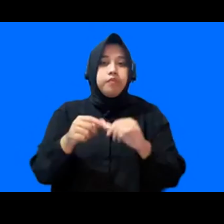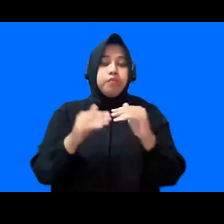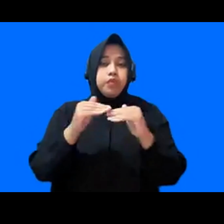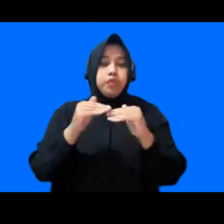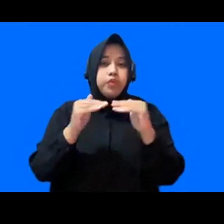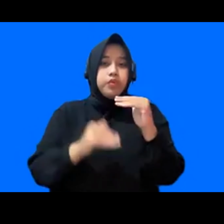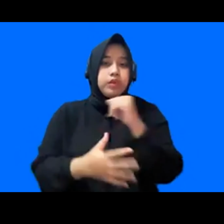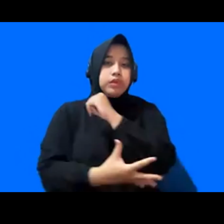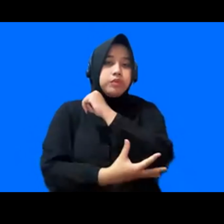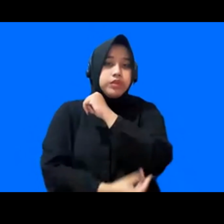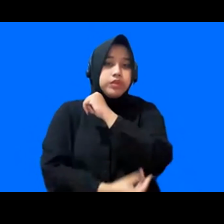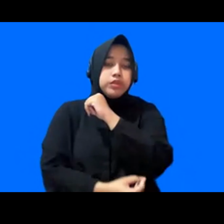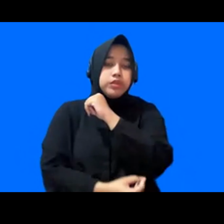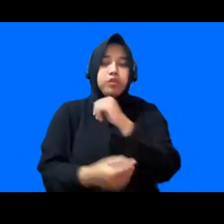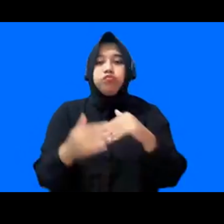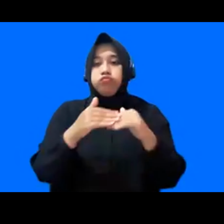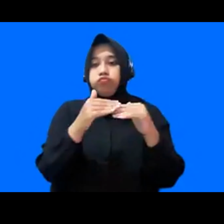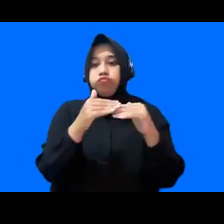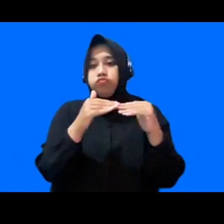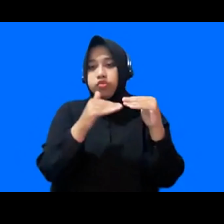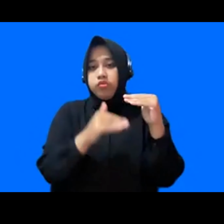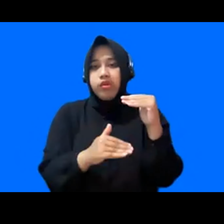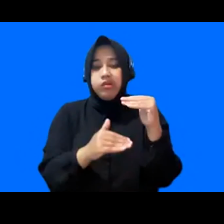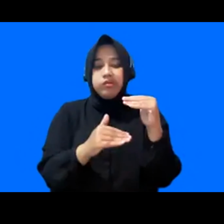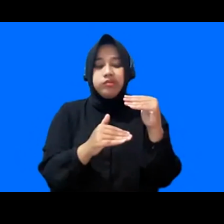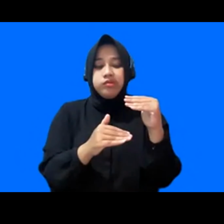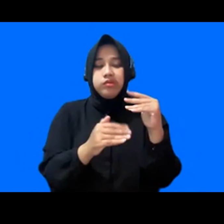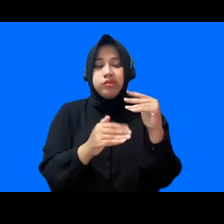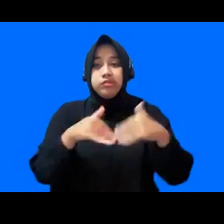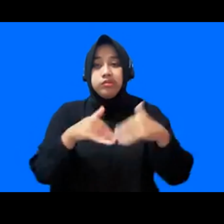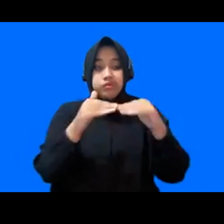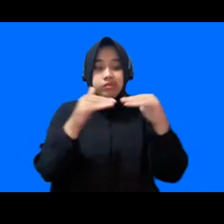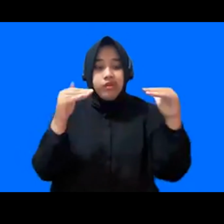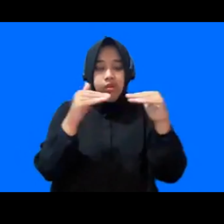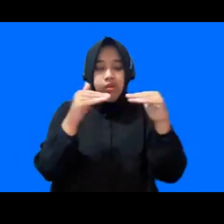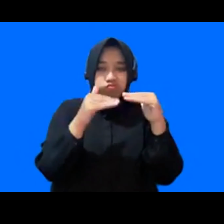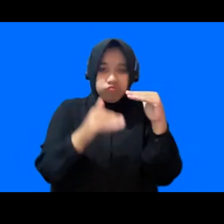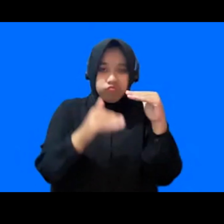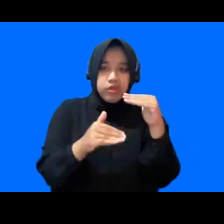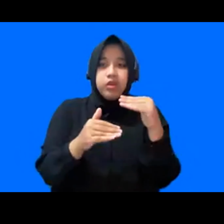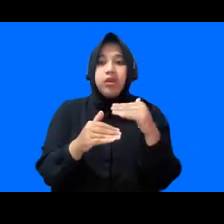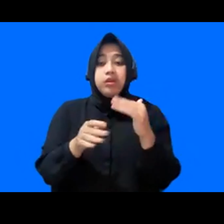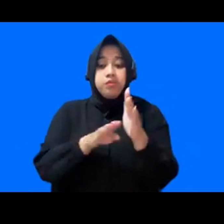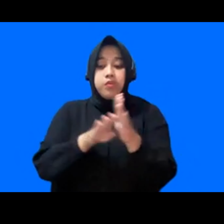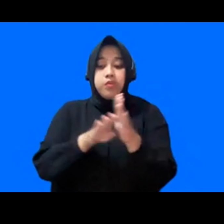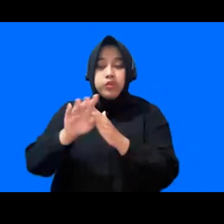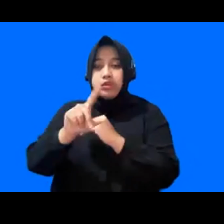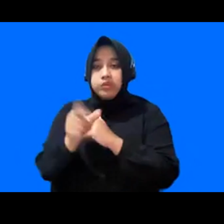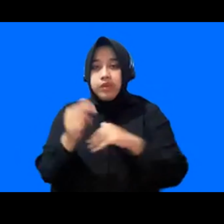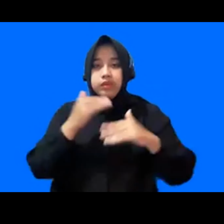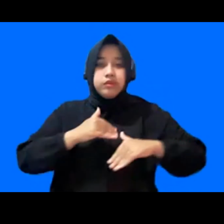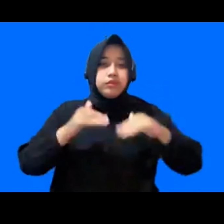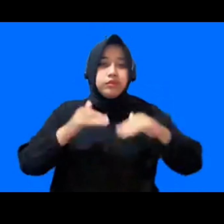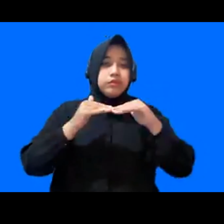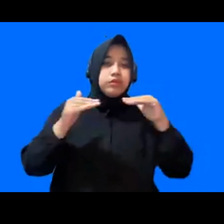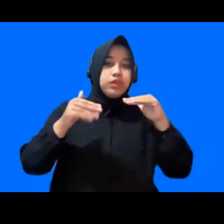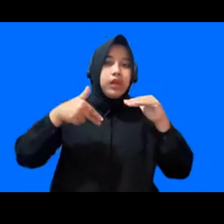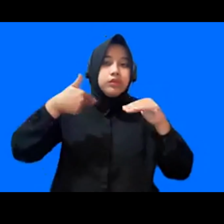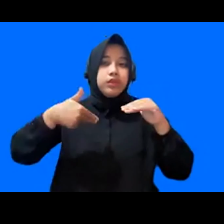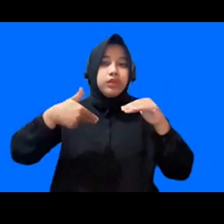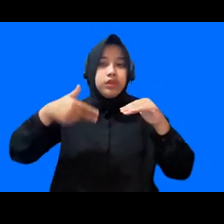and also to accelerate progress in gender equality. And these 2 areas also are reflected in